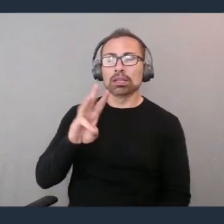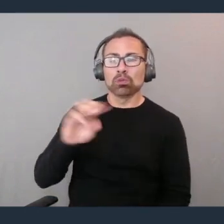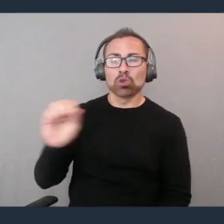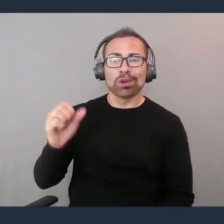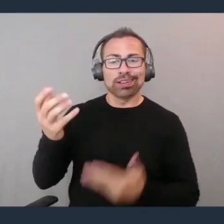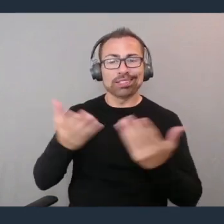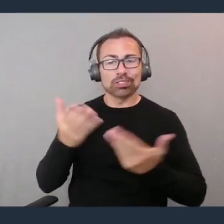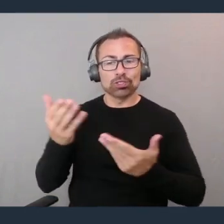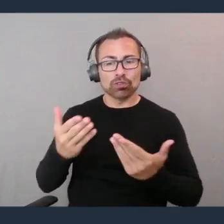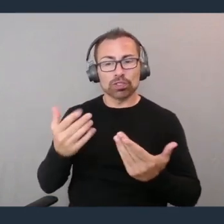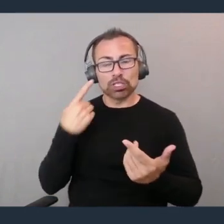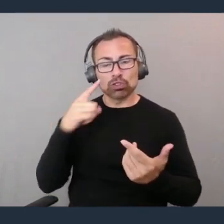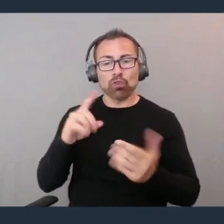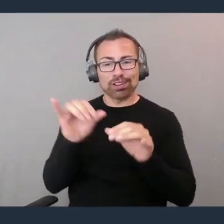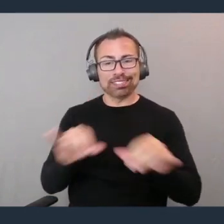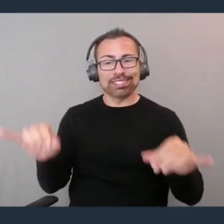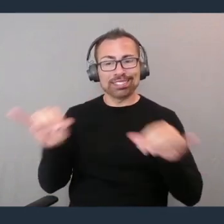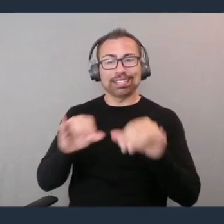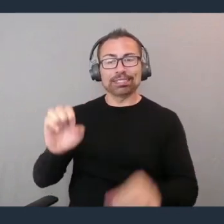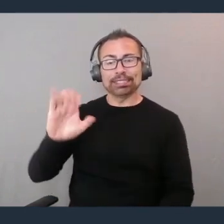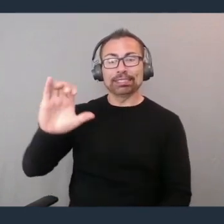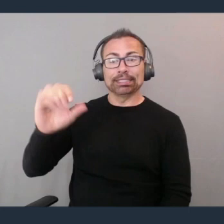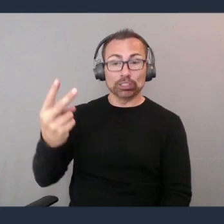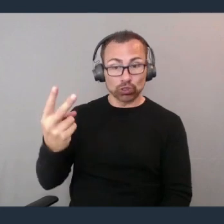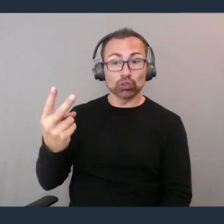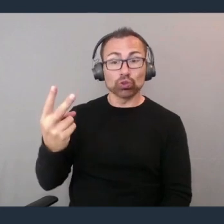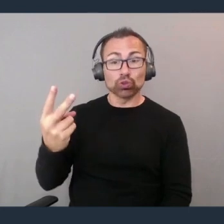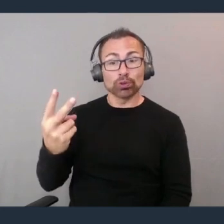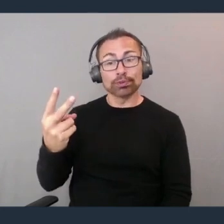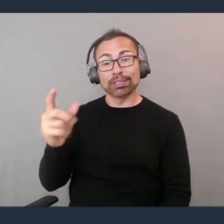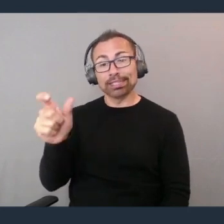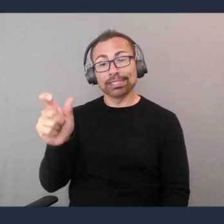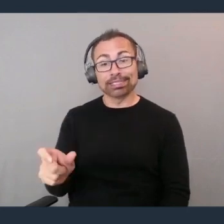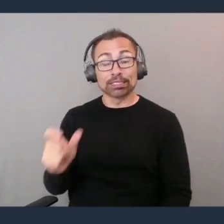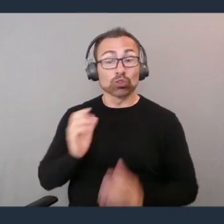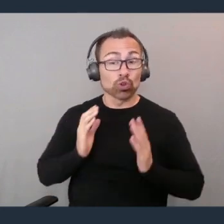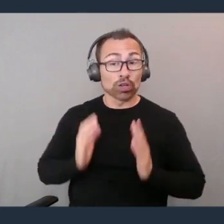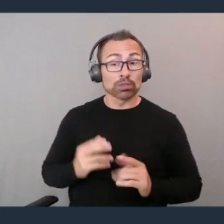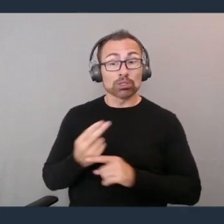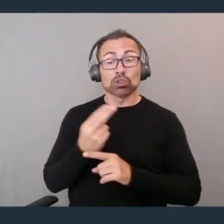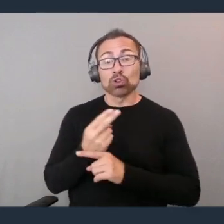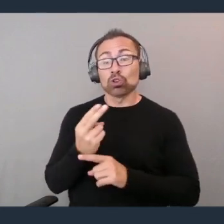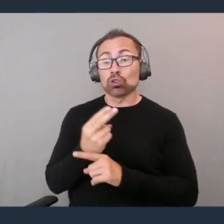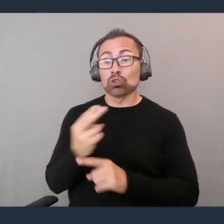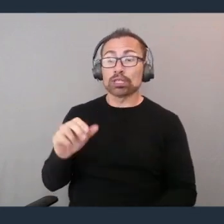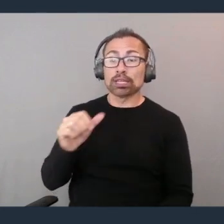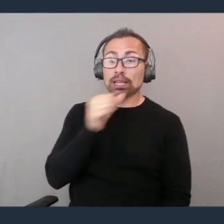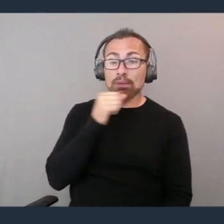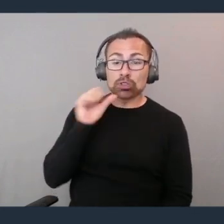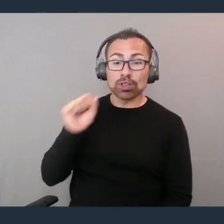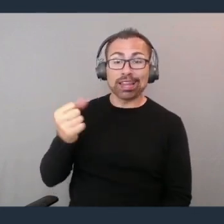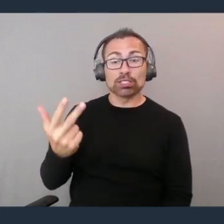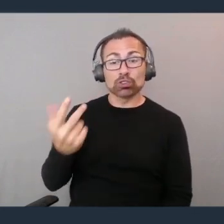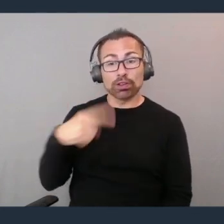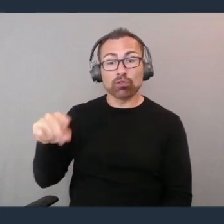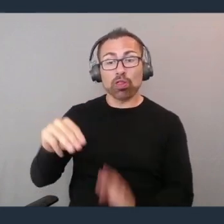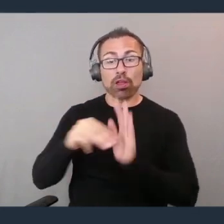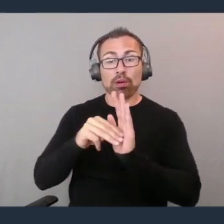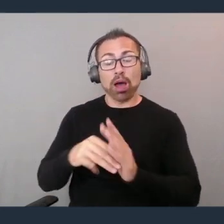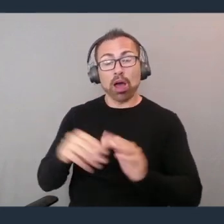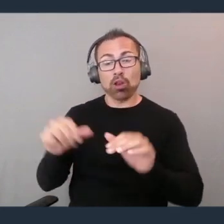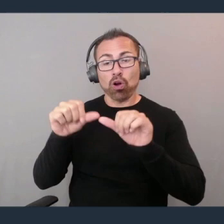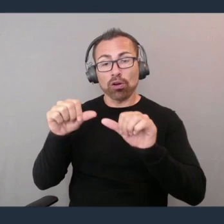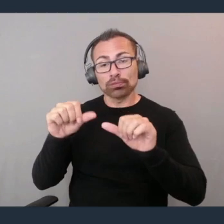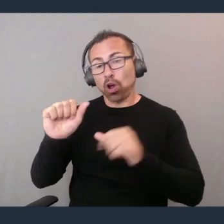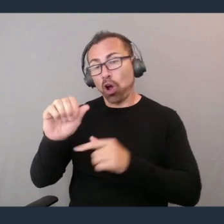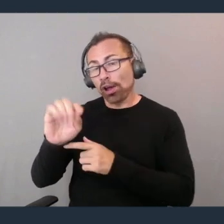standard EC2 instance. So customers who are using Amazon S3 for their model artifacts, or if they're using FSS for Luxter, if they need